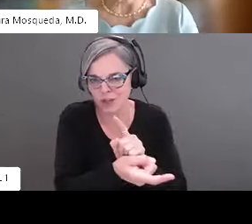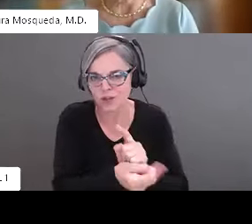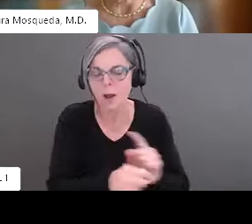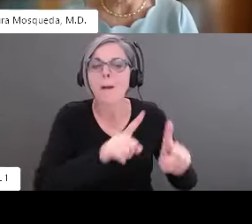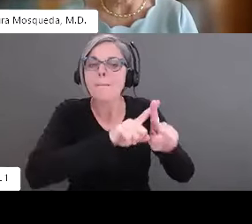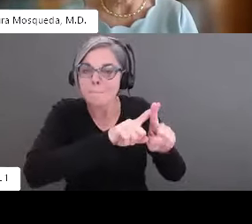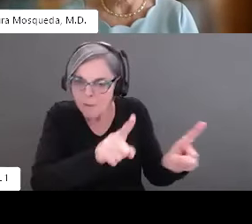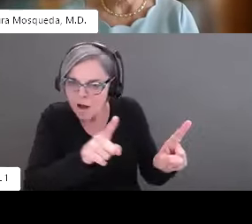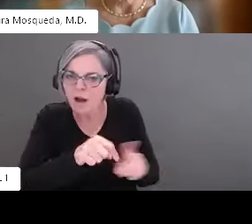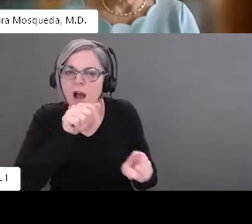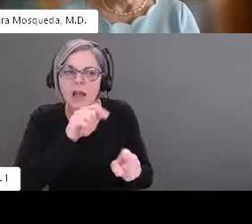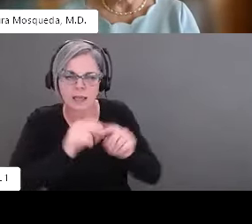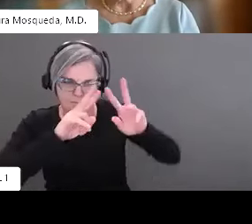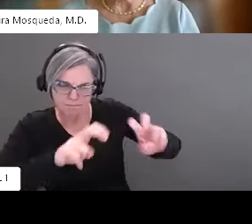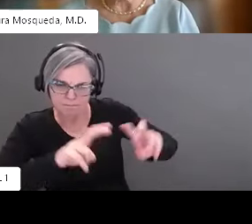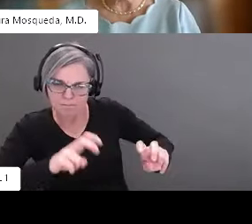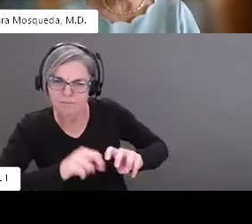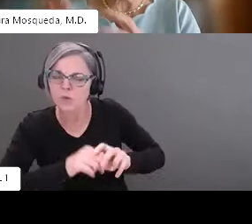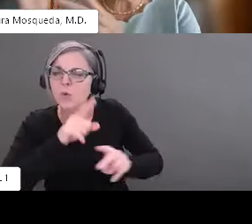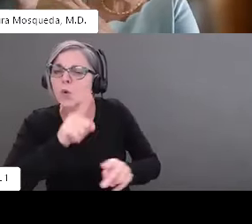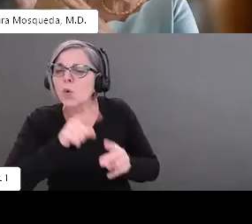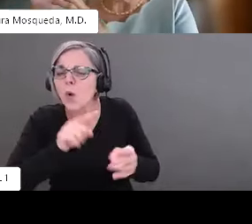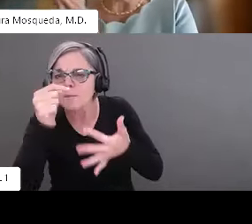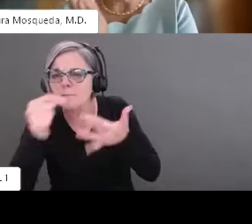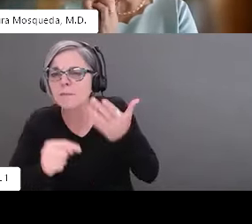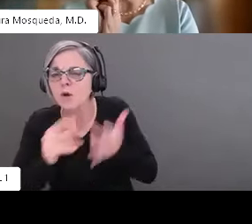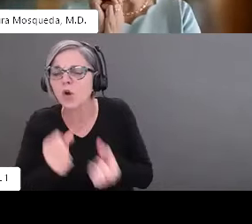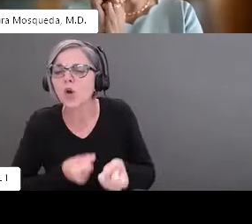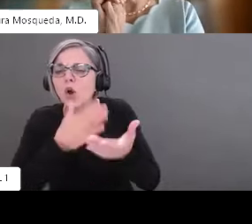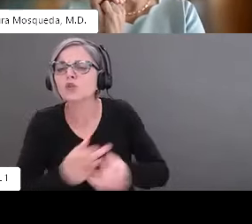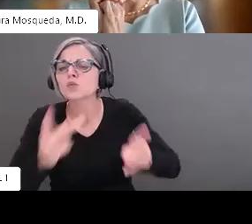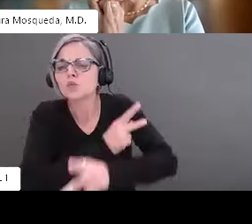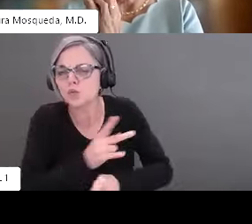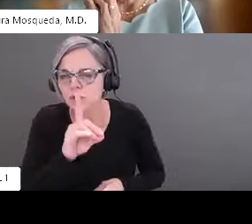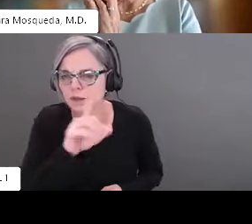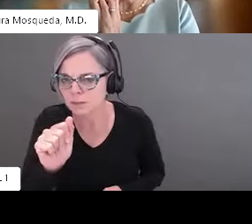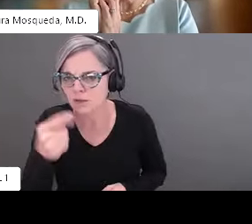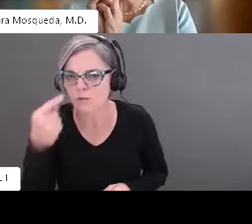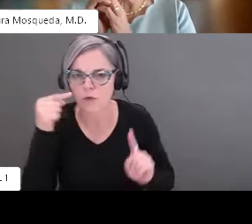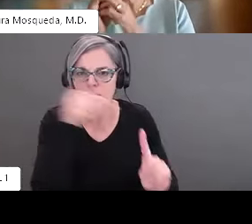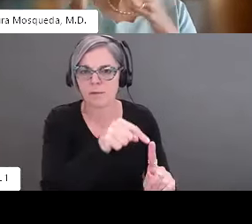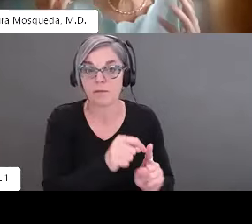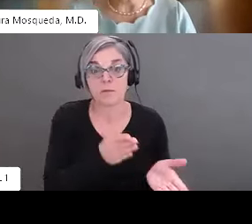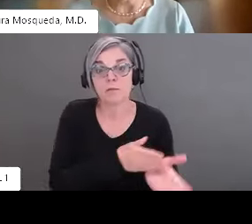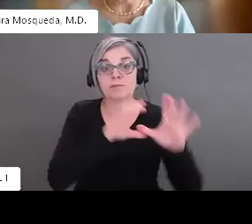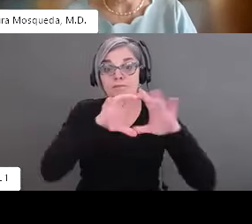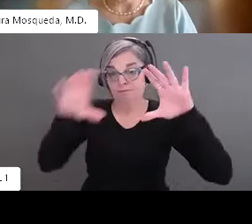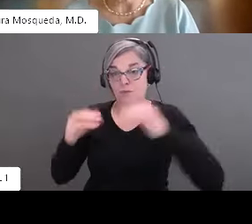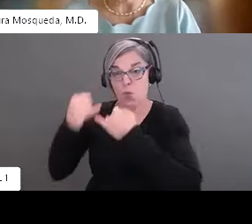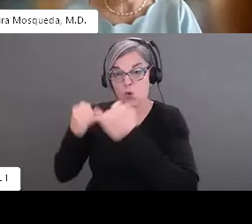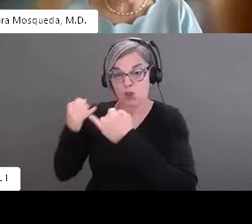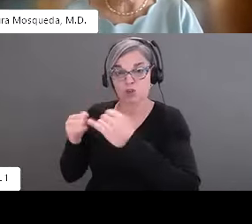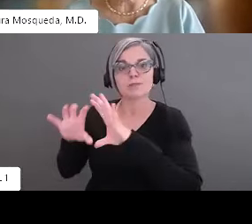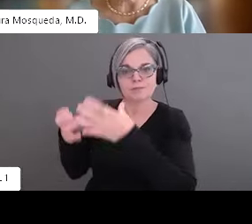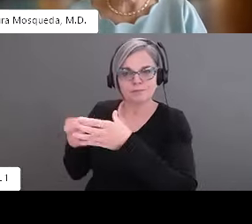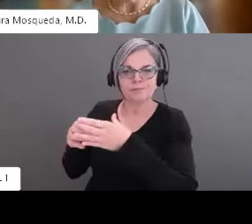excess disability. If their trusted other, the person who's taking care of them, has certain personality